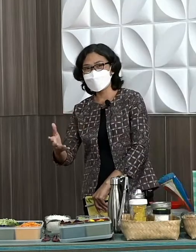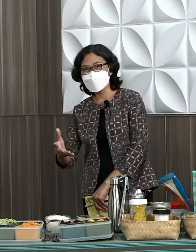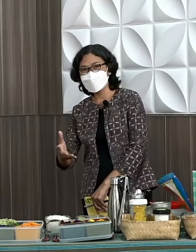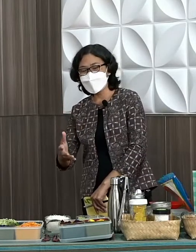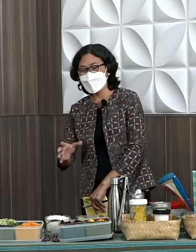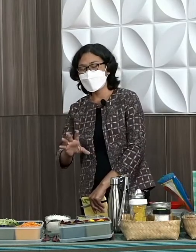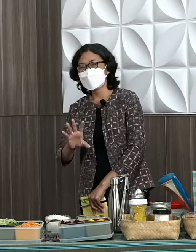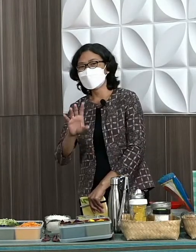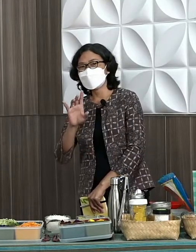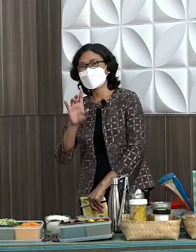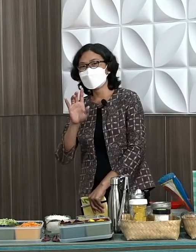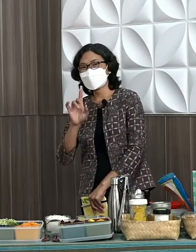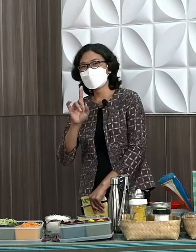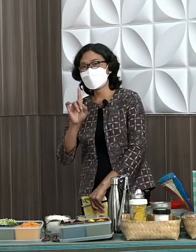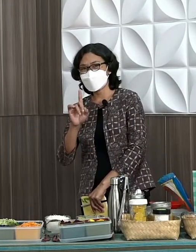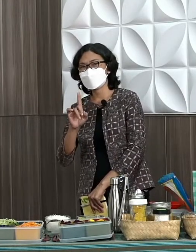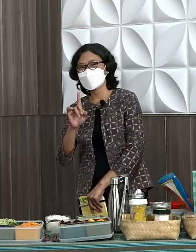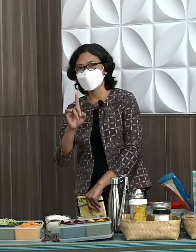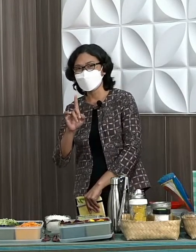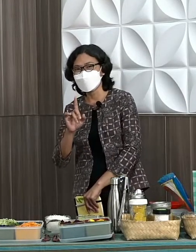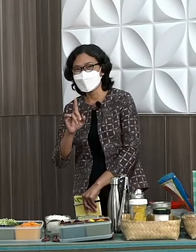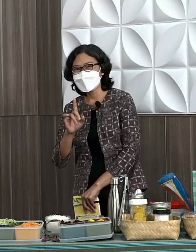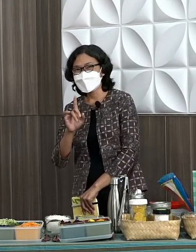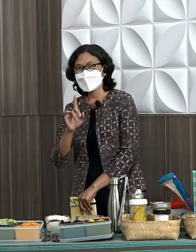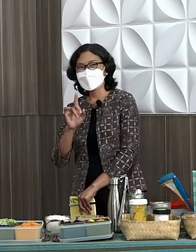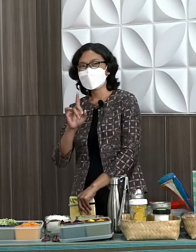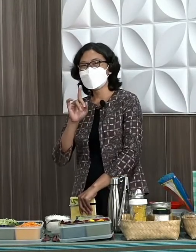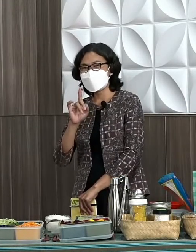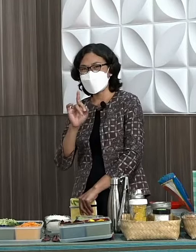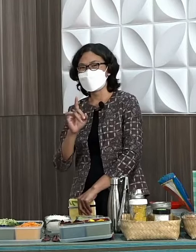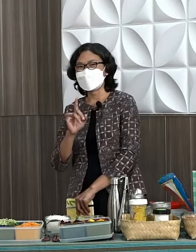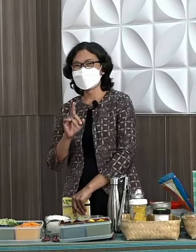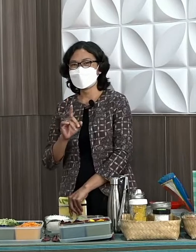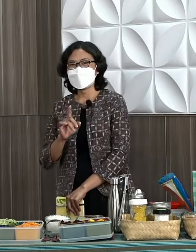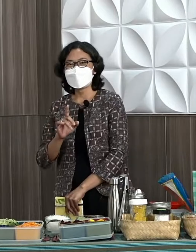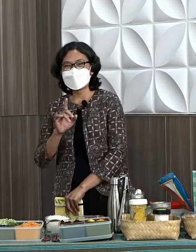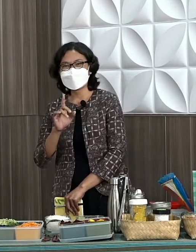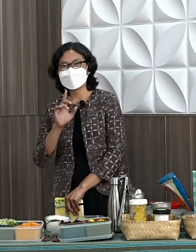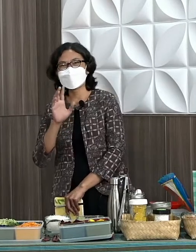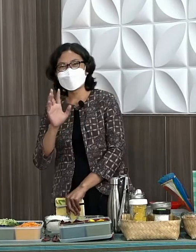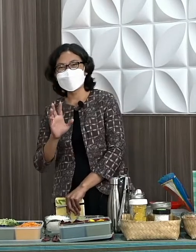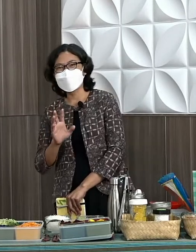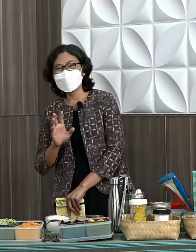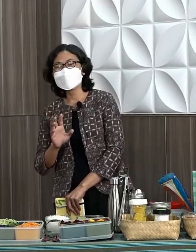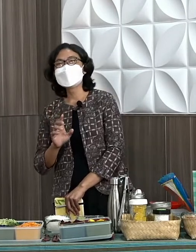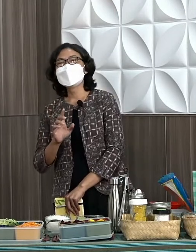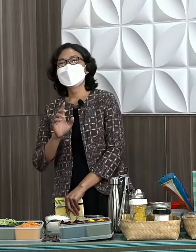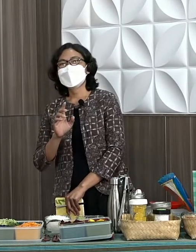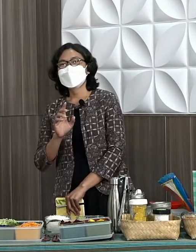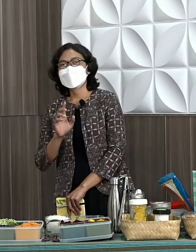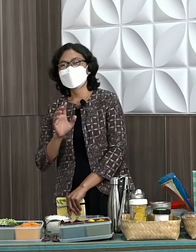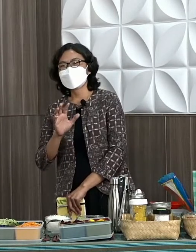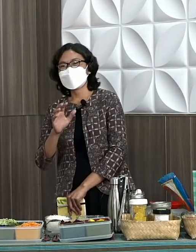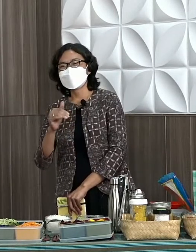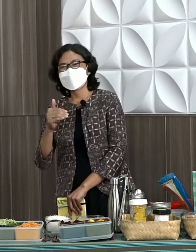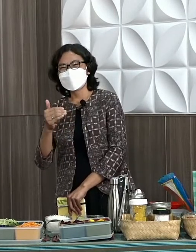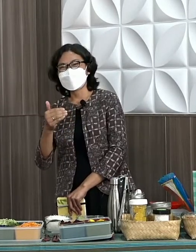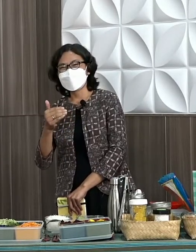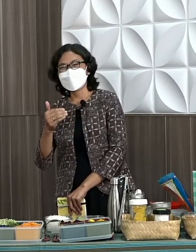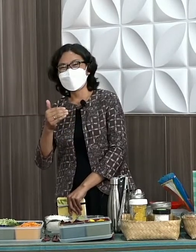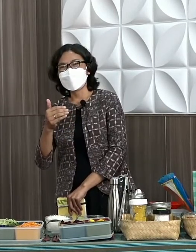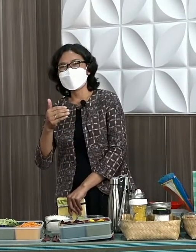a question about the first menu. First recipe, please just raise hand, and you